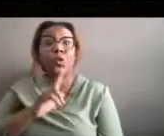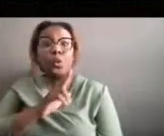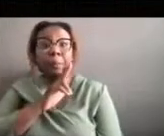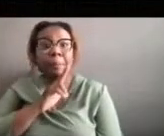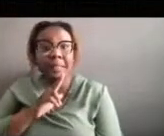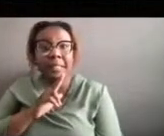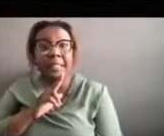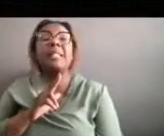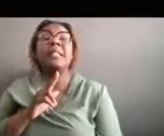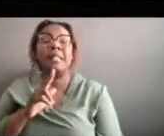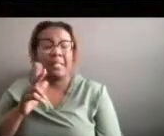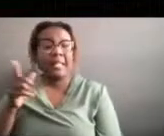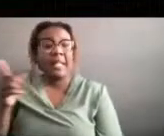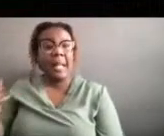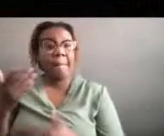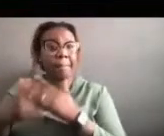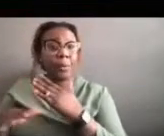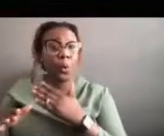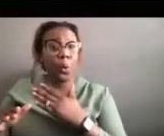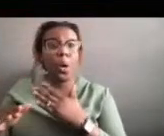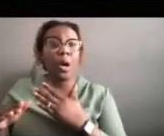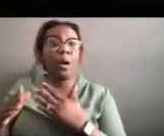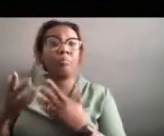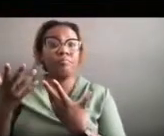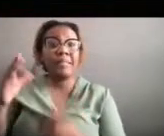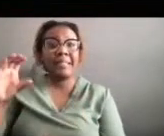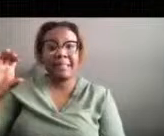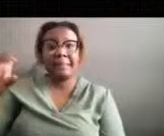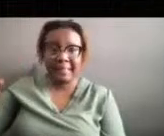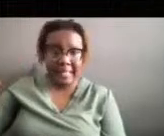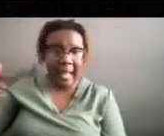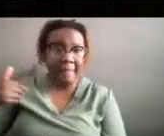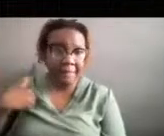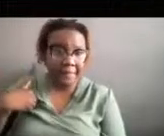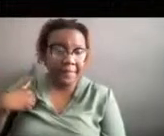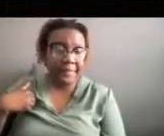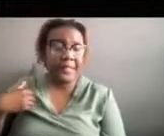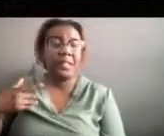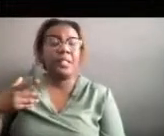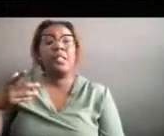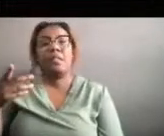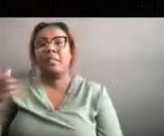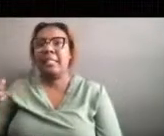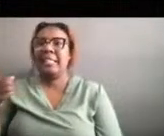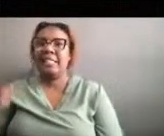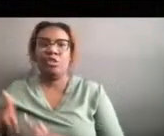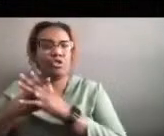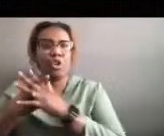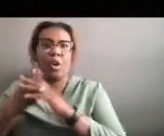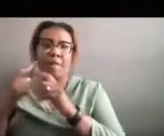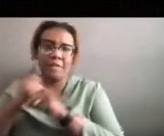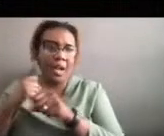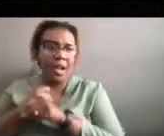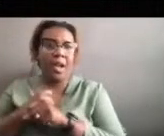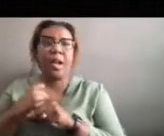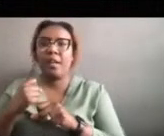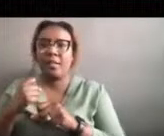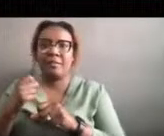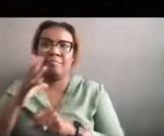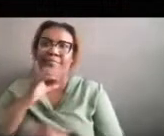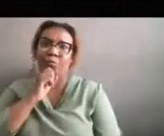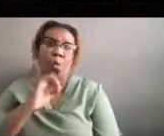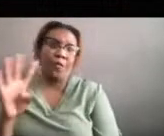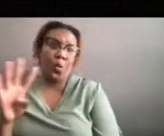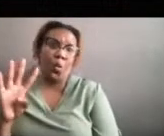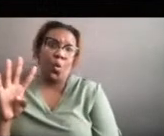been a disability advocate since he was 4 years old. Starting when he was a young teenager, Dom and his brothers played around the world with their rock